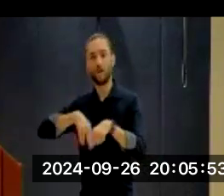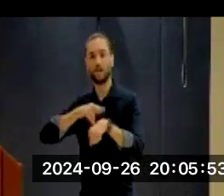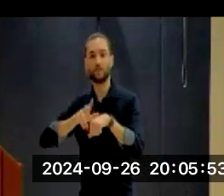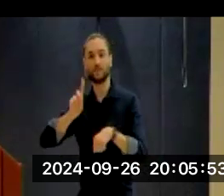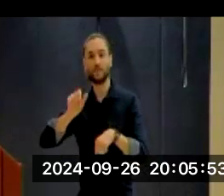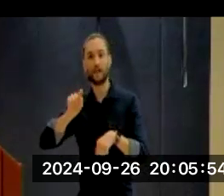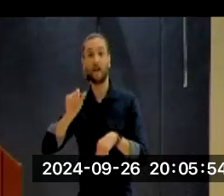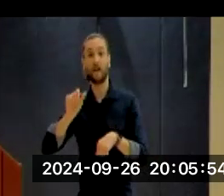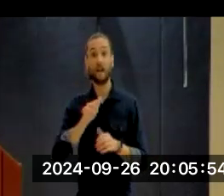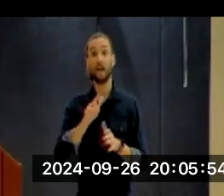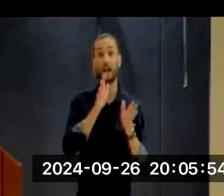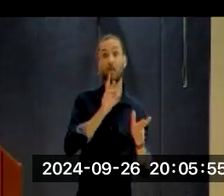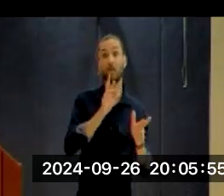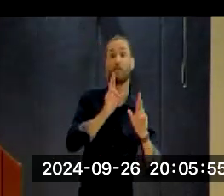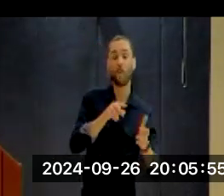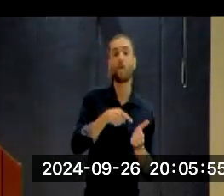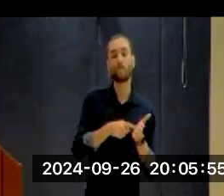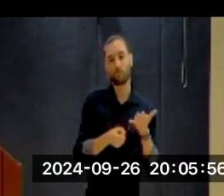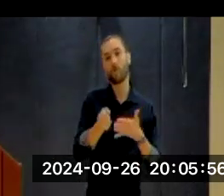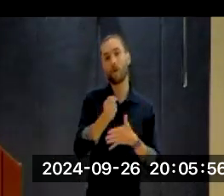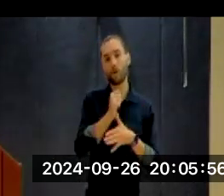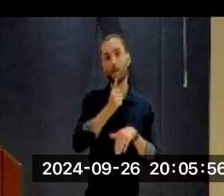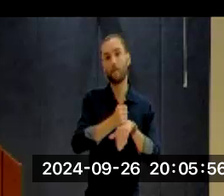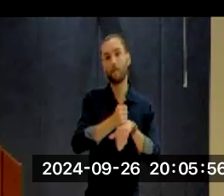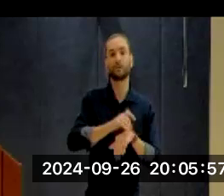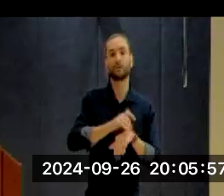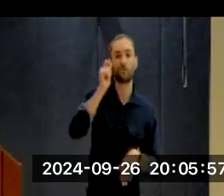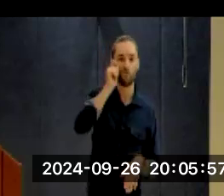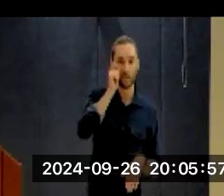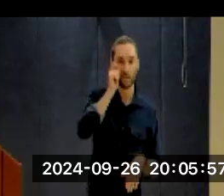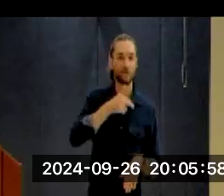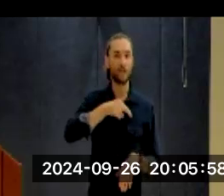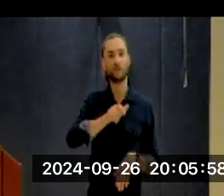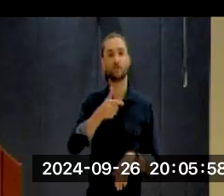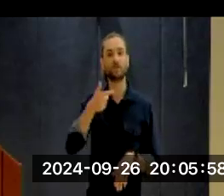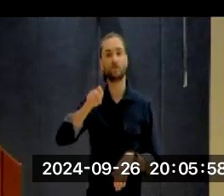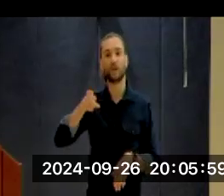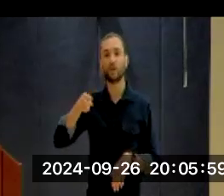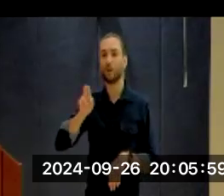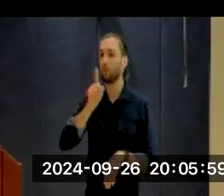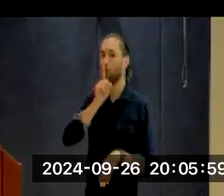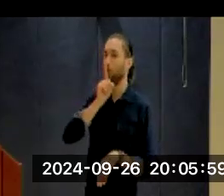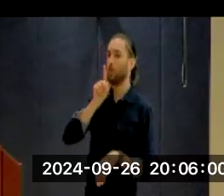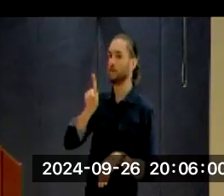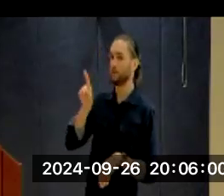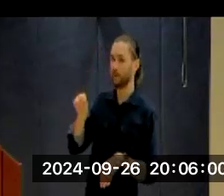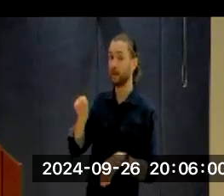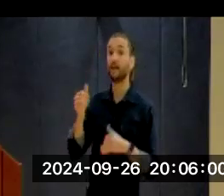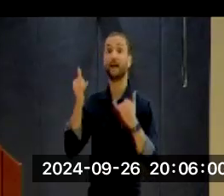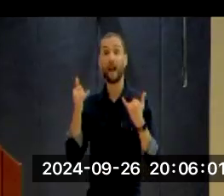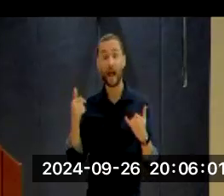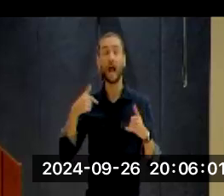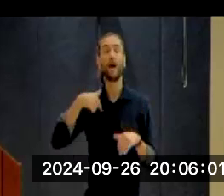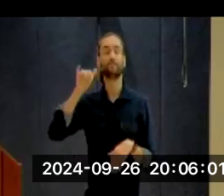reported was primarily race, religion, and gender, and not disability. I know now when I